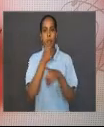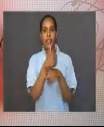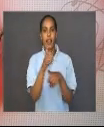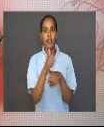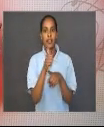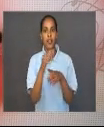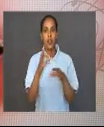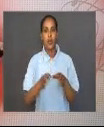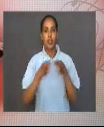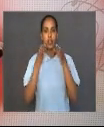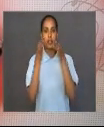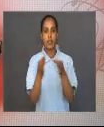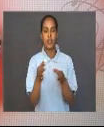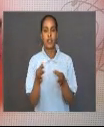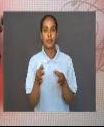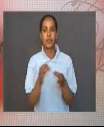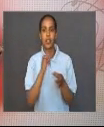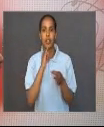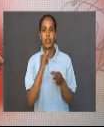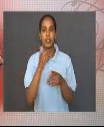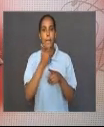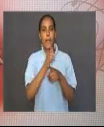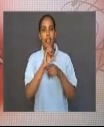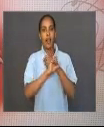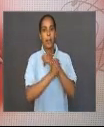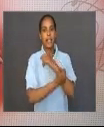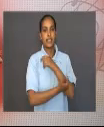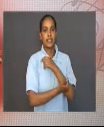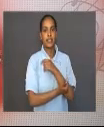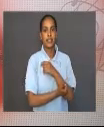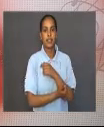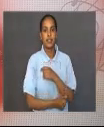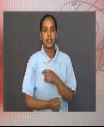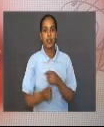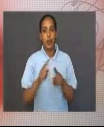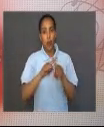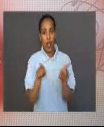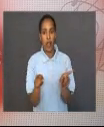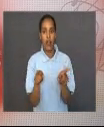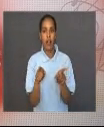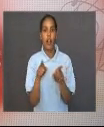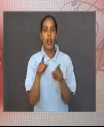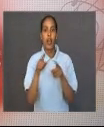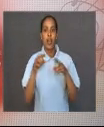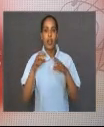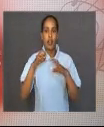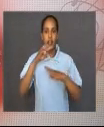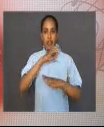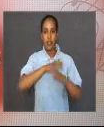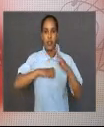Metallic conductivity is metal-based, while